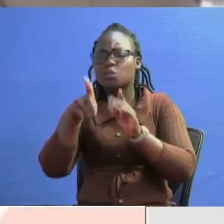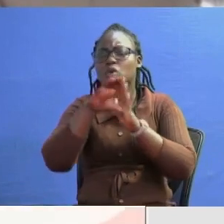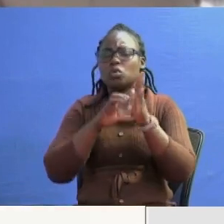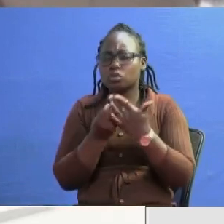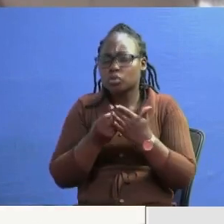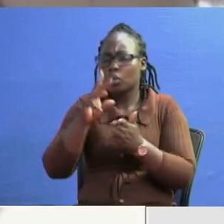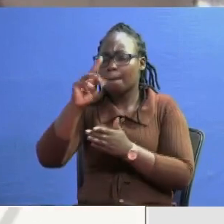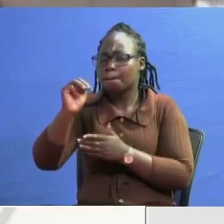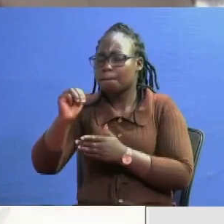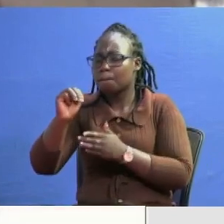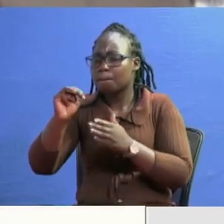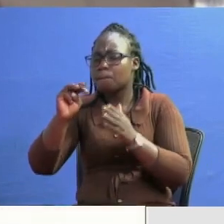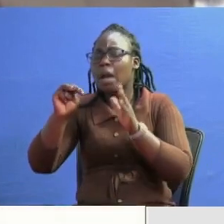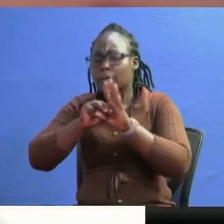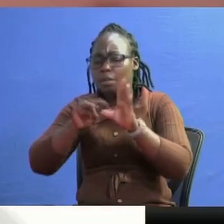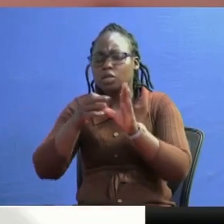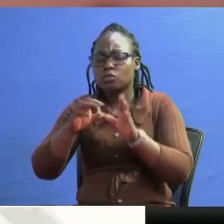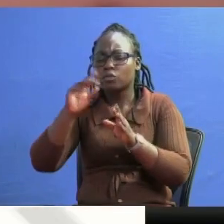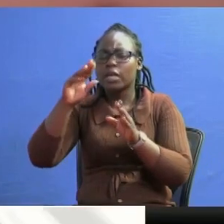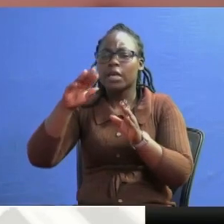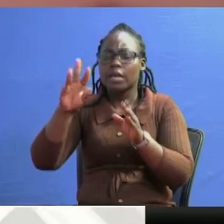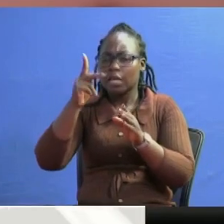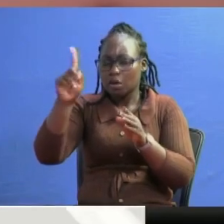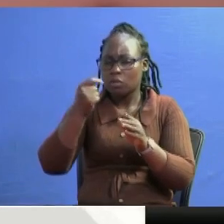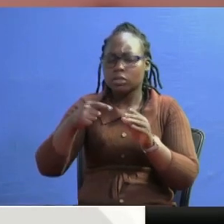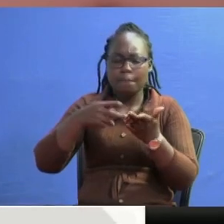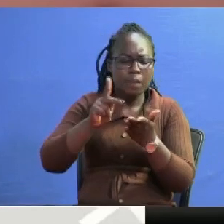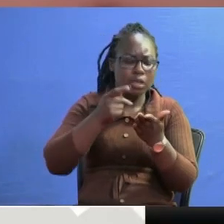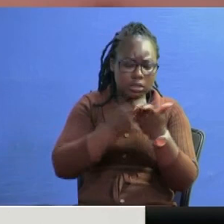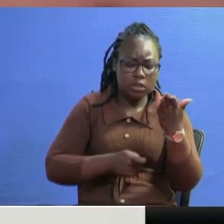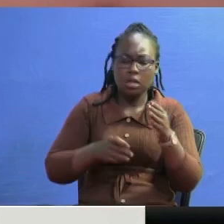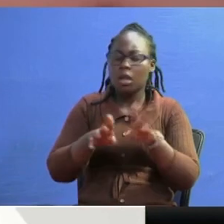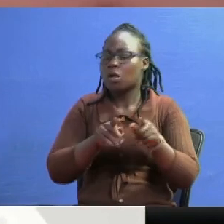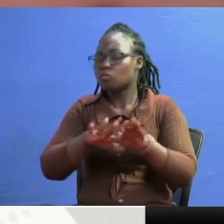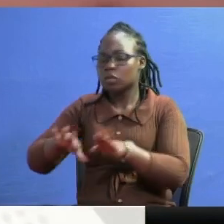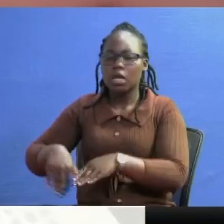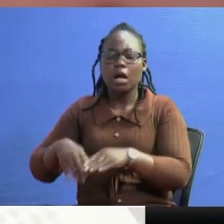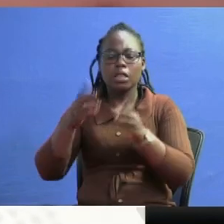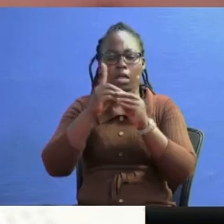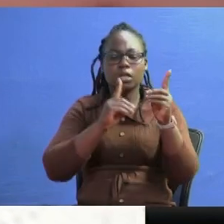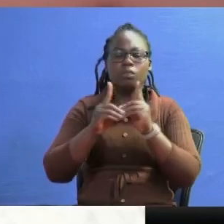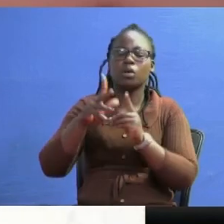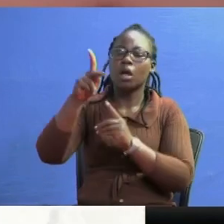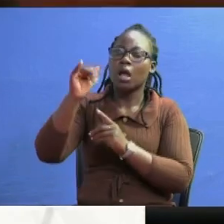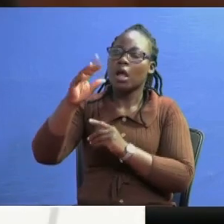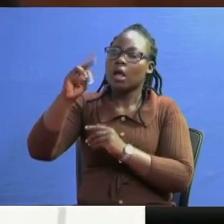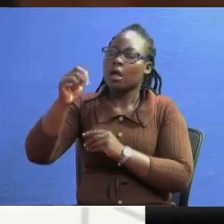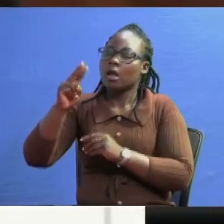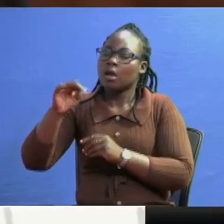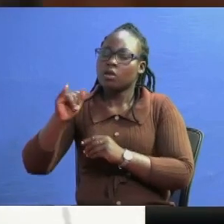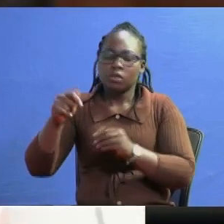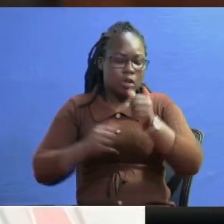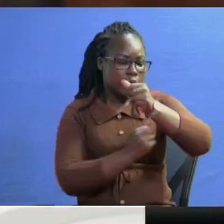members of Kenya Kwanza pay taxes. On the other hand, during the debate session, Majority Leader Kimani Ichung'wah supported the